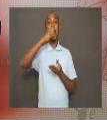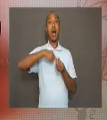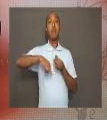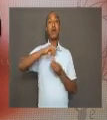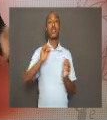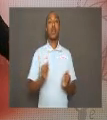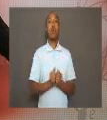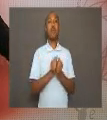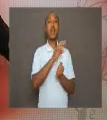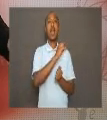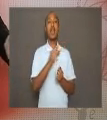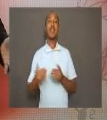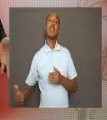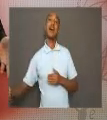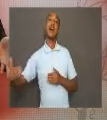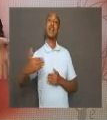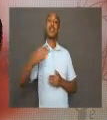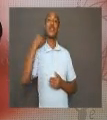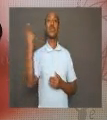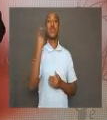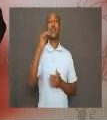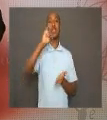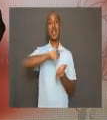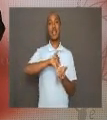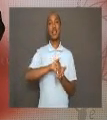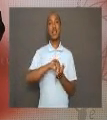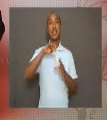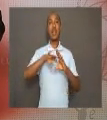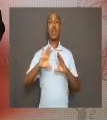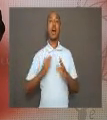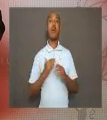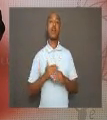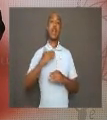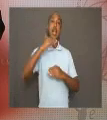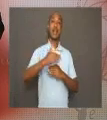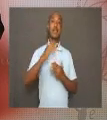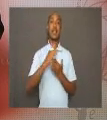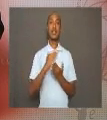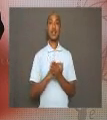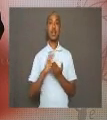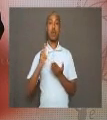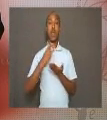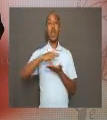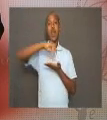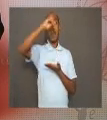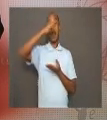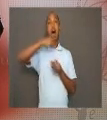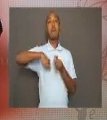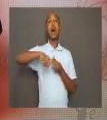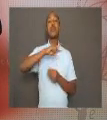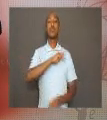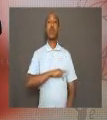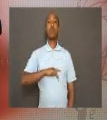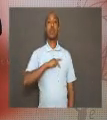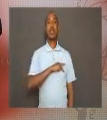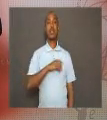Today, we learned about the common and indirect uses of salts. In our next lesson, we